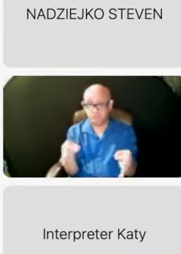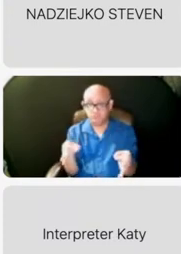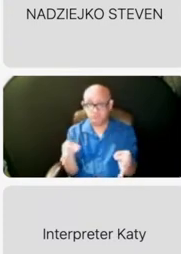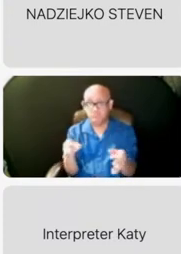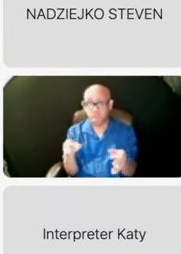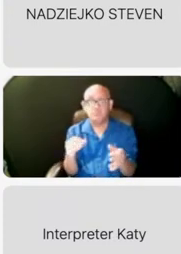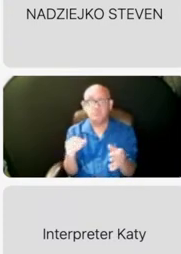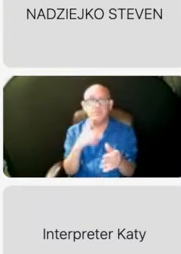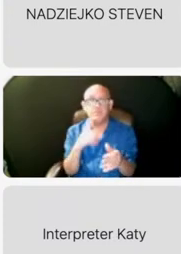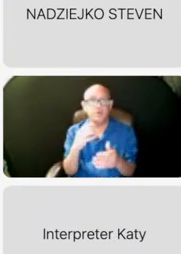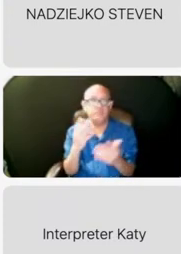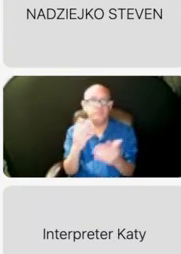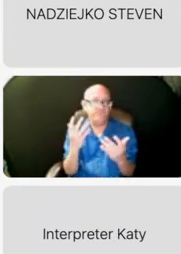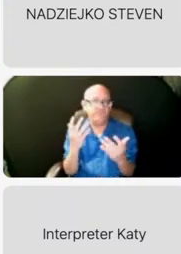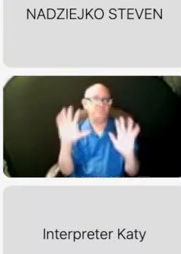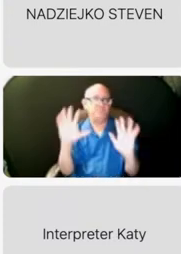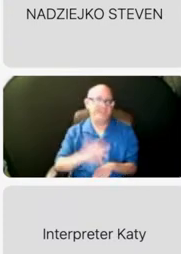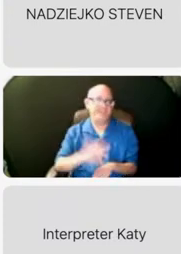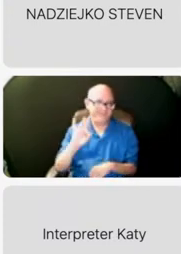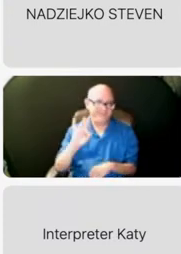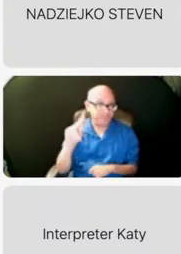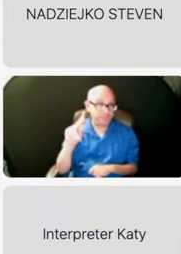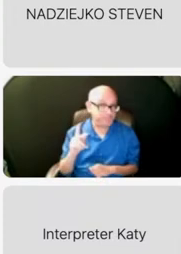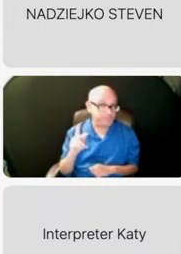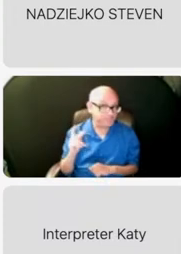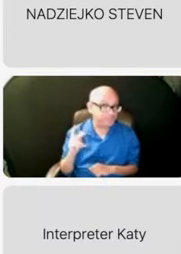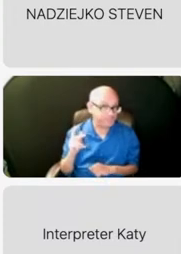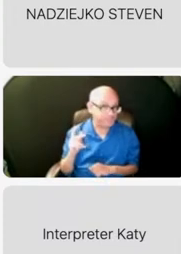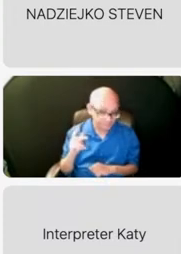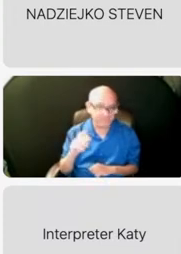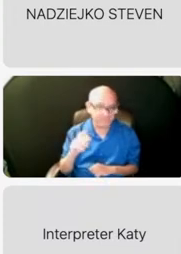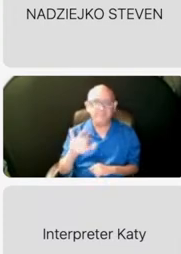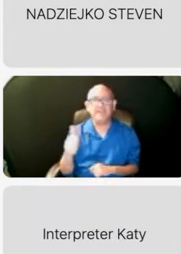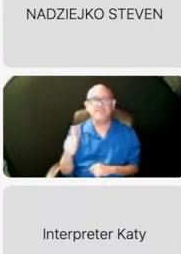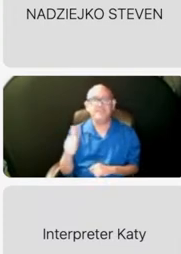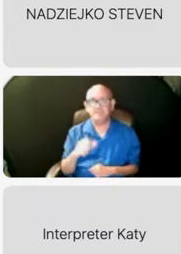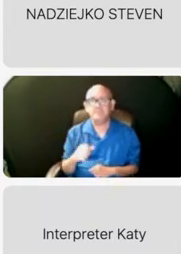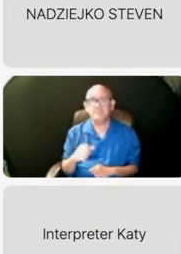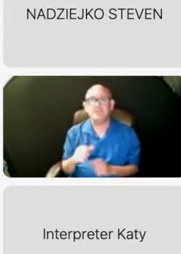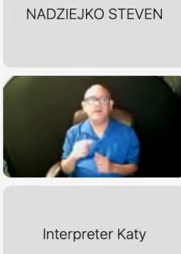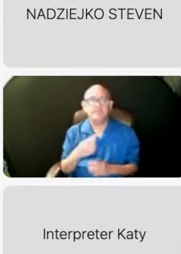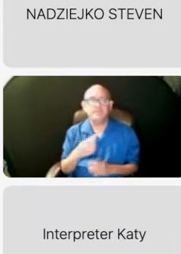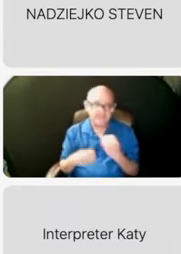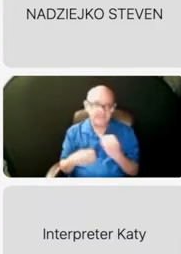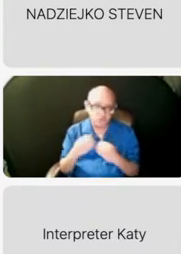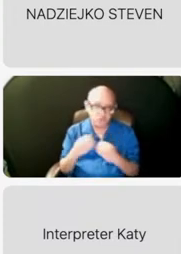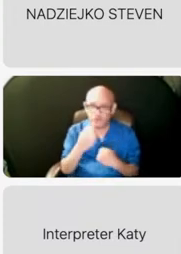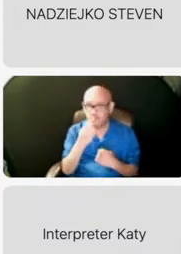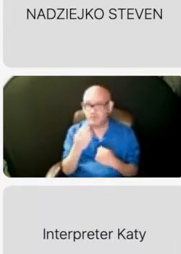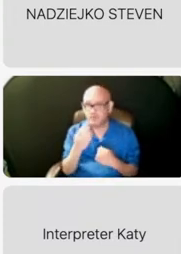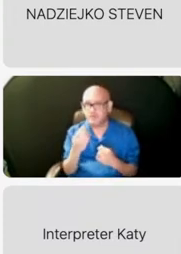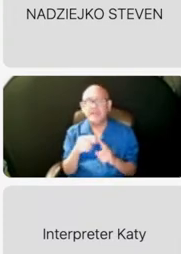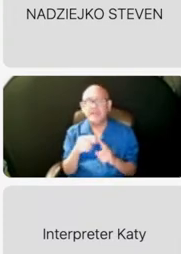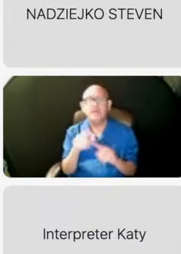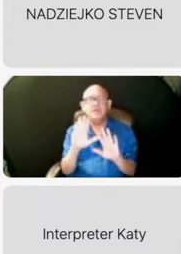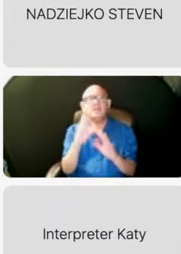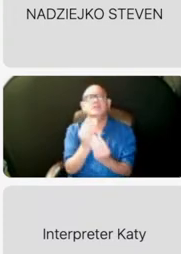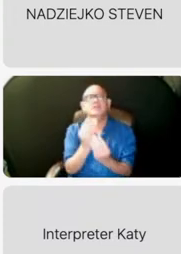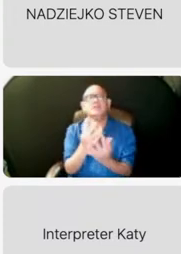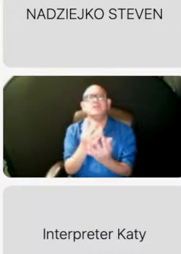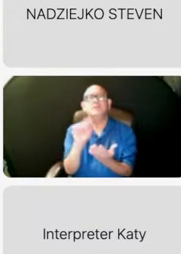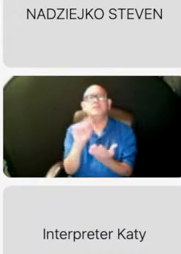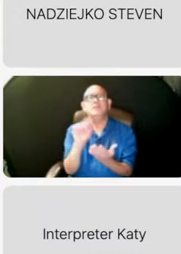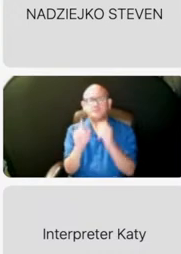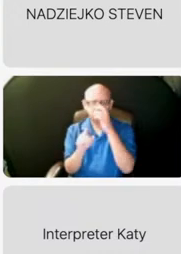o'clock very good we'll have dinner we'll and this just to know that this is a uh open